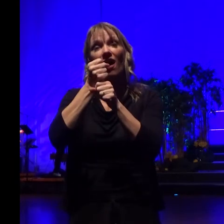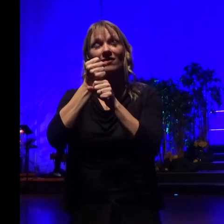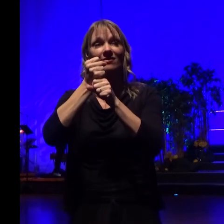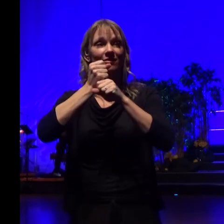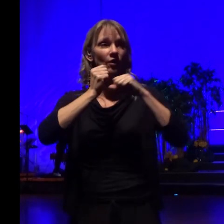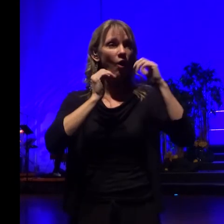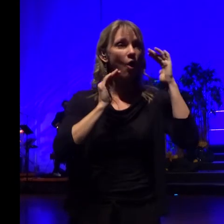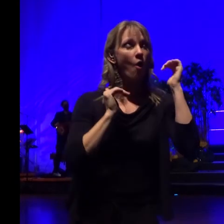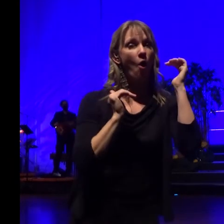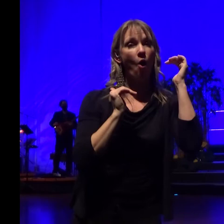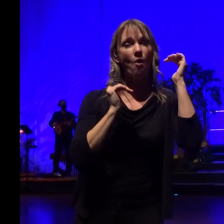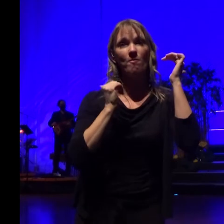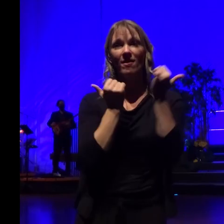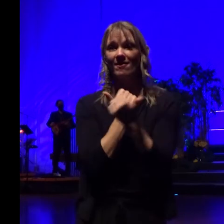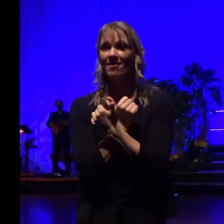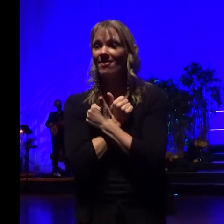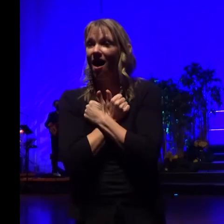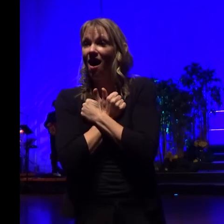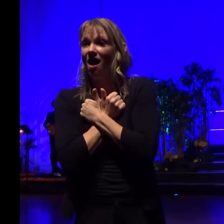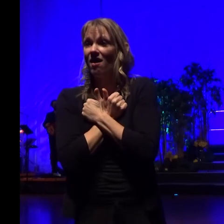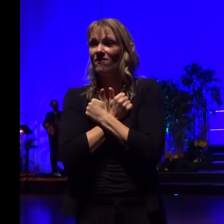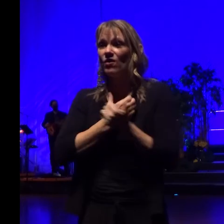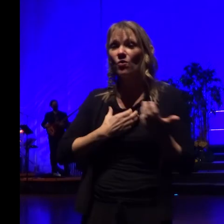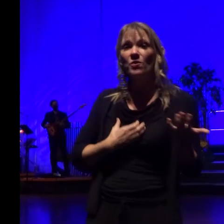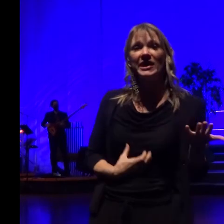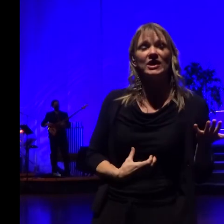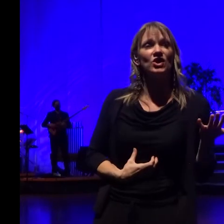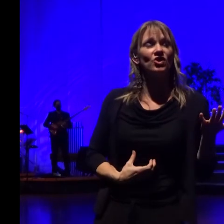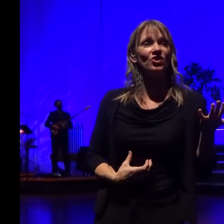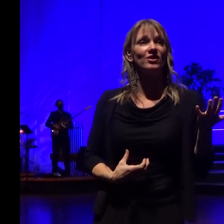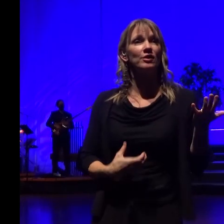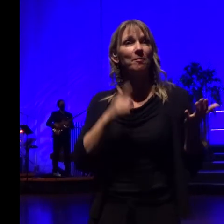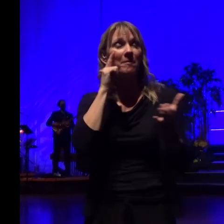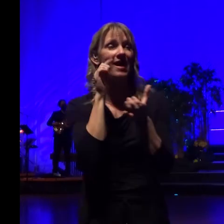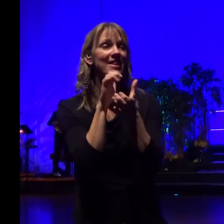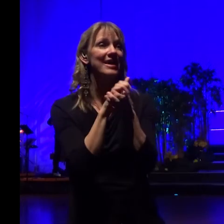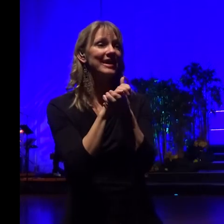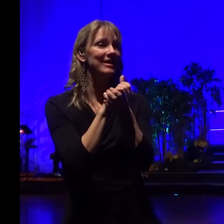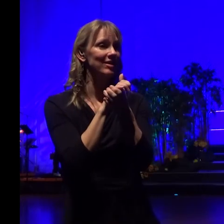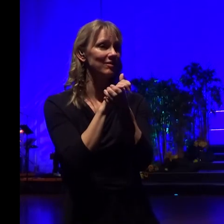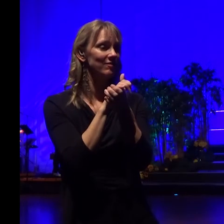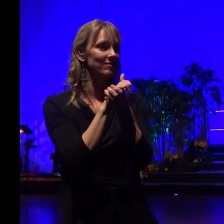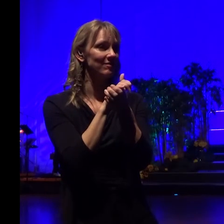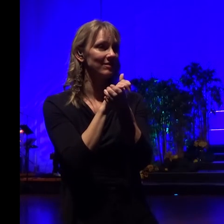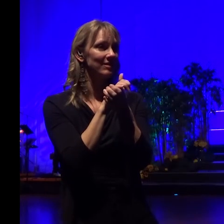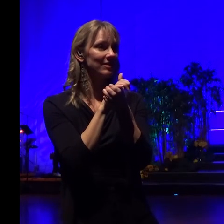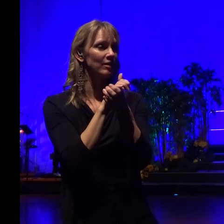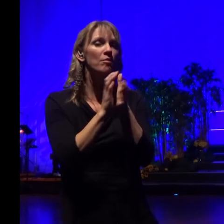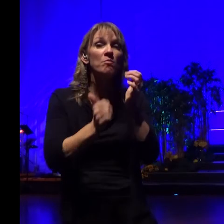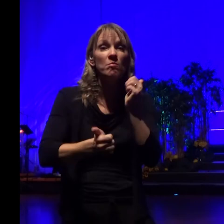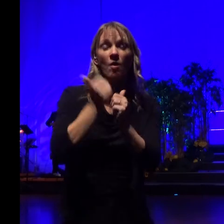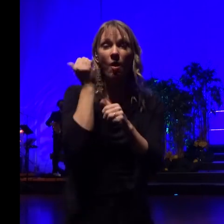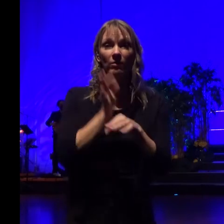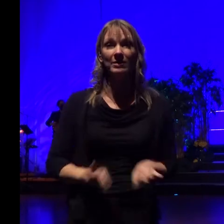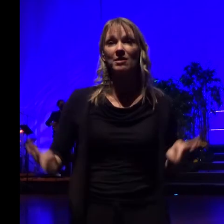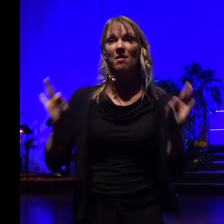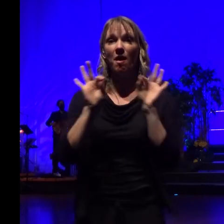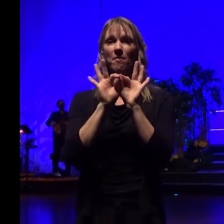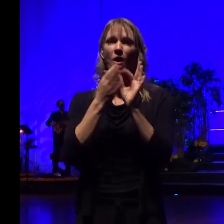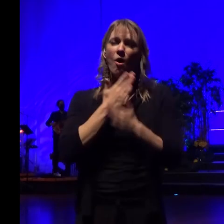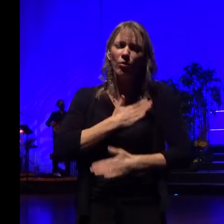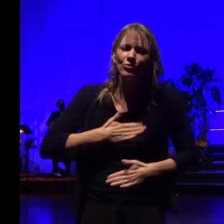hope. Love, wish, believe. Most of all,